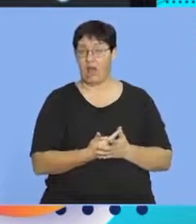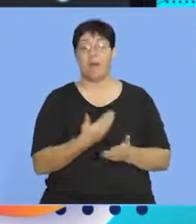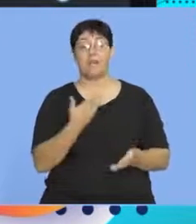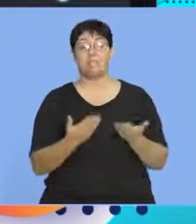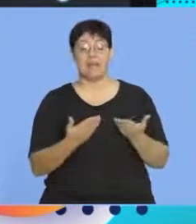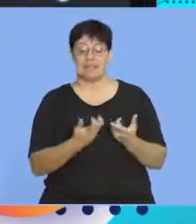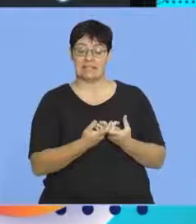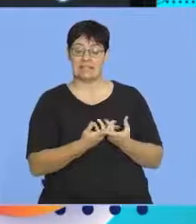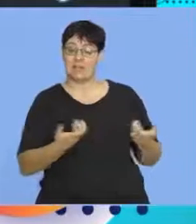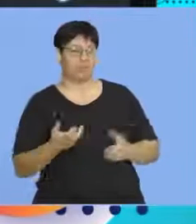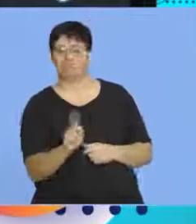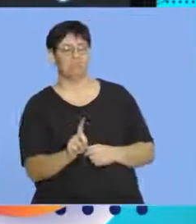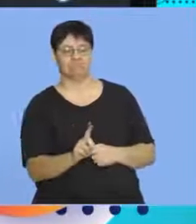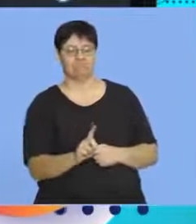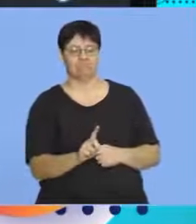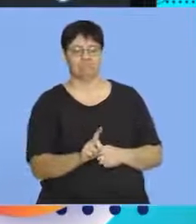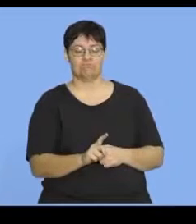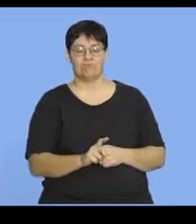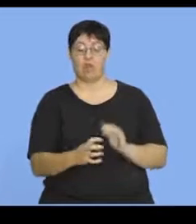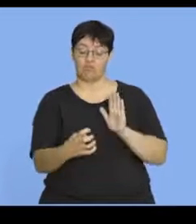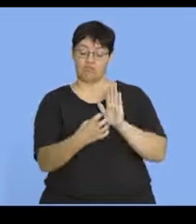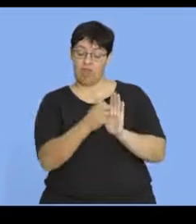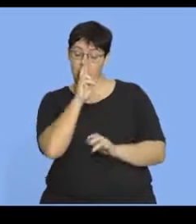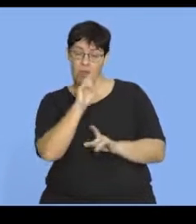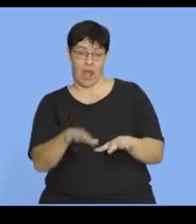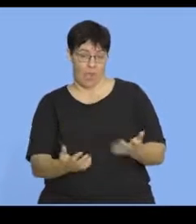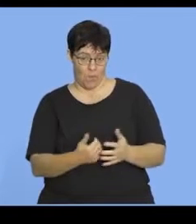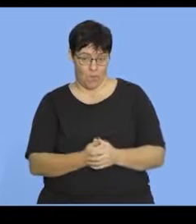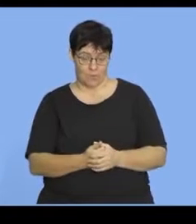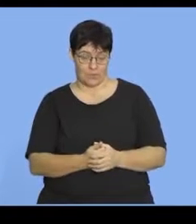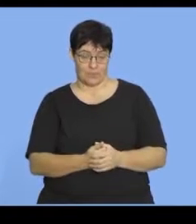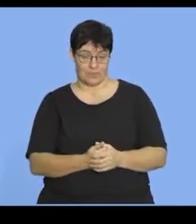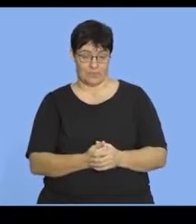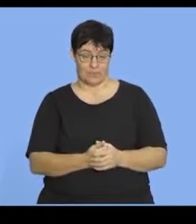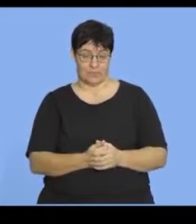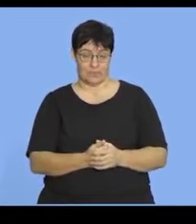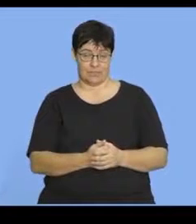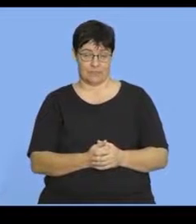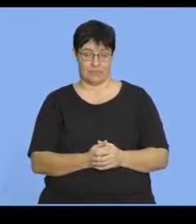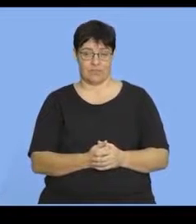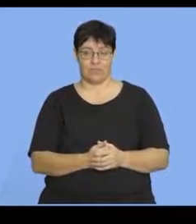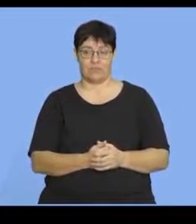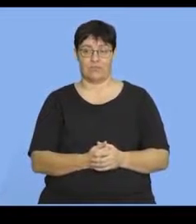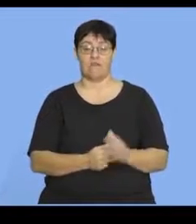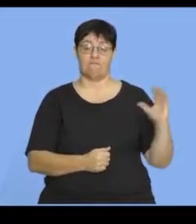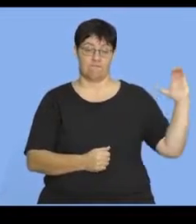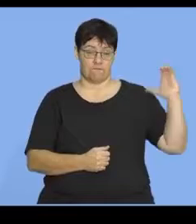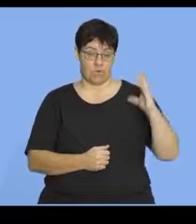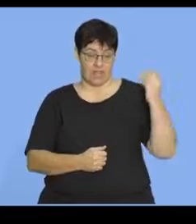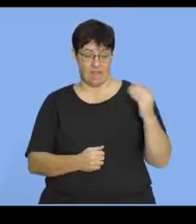masses separately. What the graph will look like is this. So we're going to have